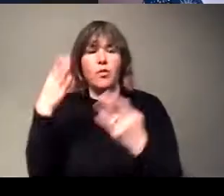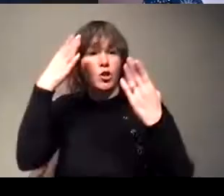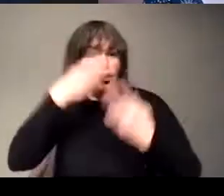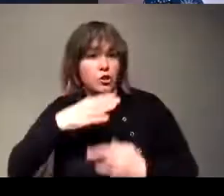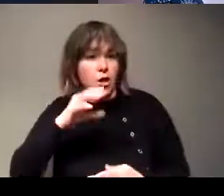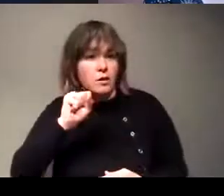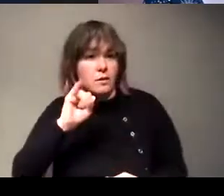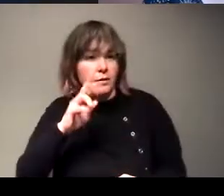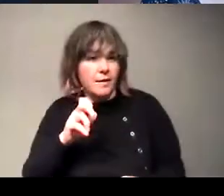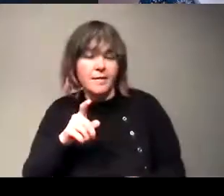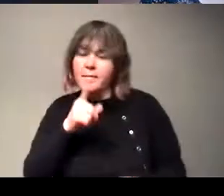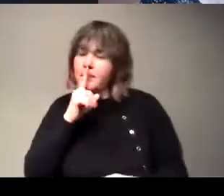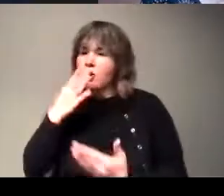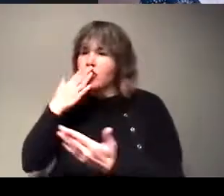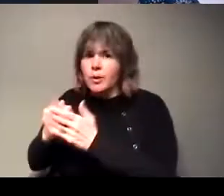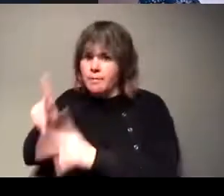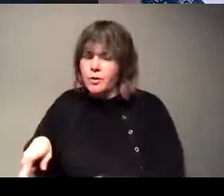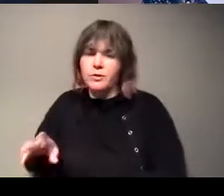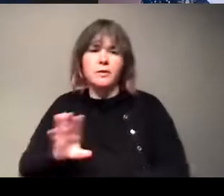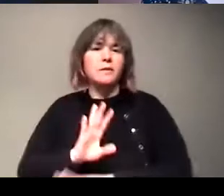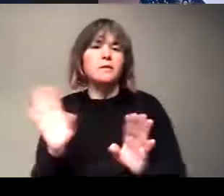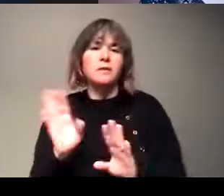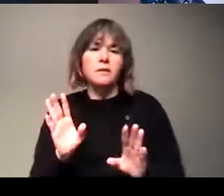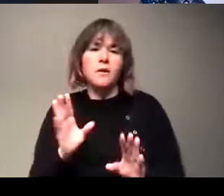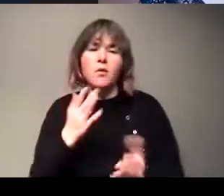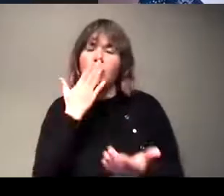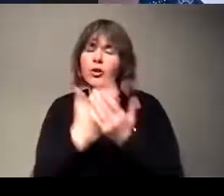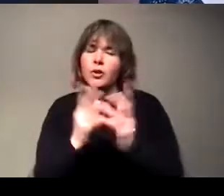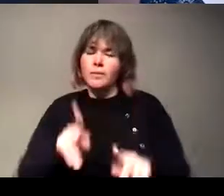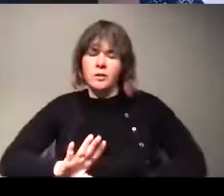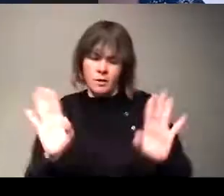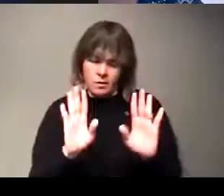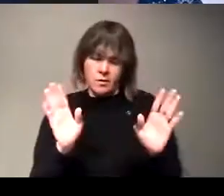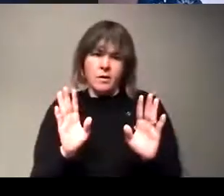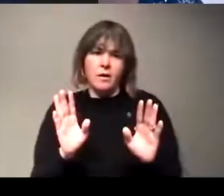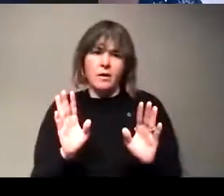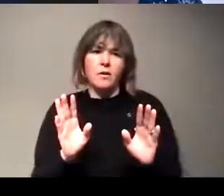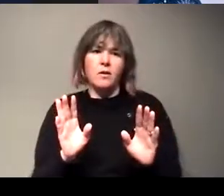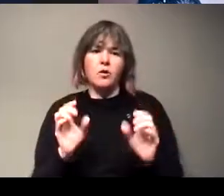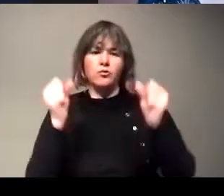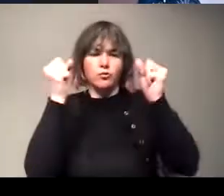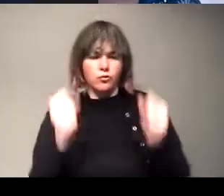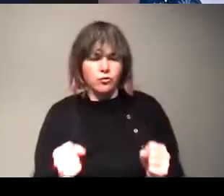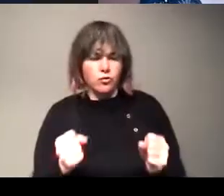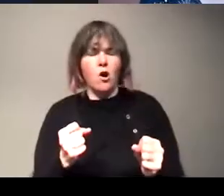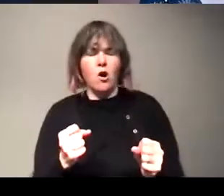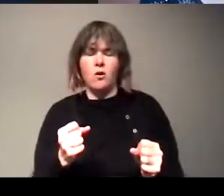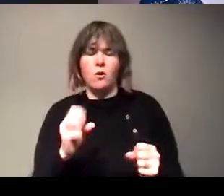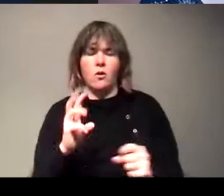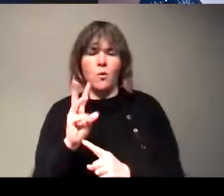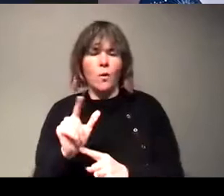have to totally be a stand-up person. No, you don't have to be a good person, but you have to be a, like, strong and willful,